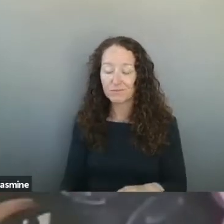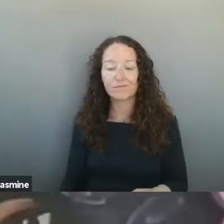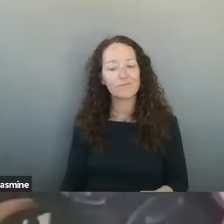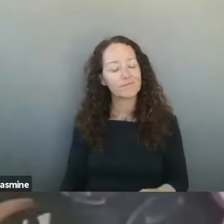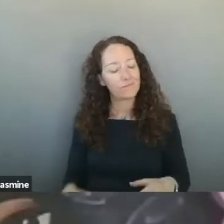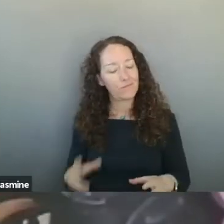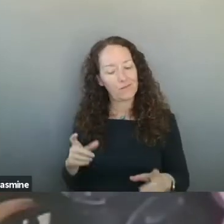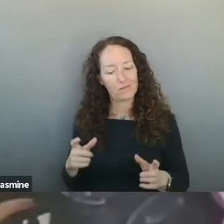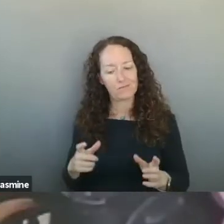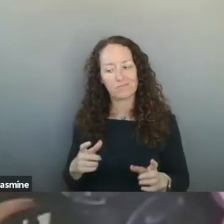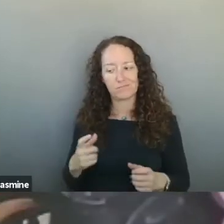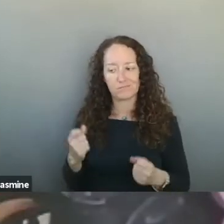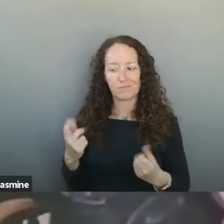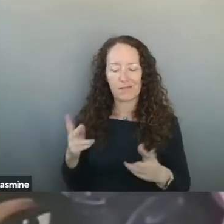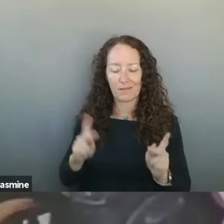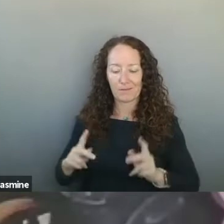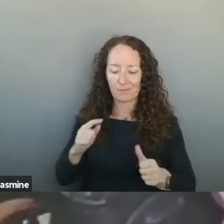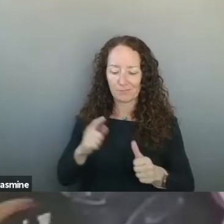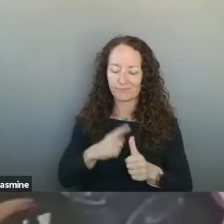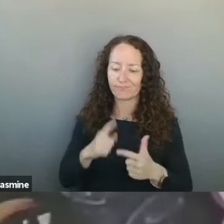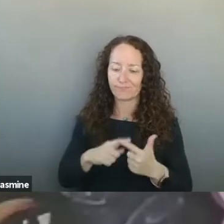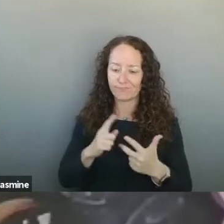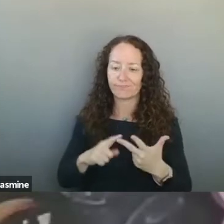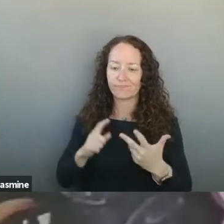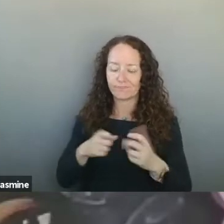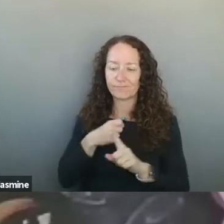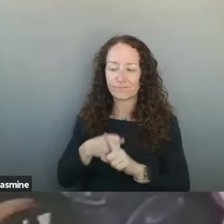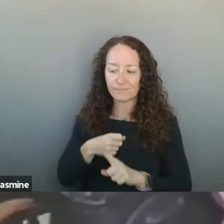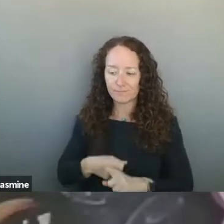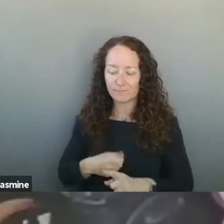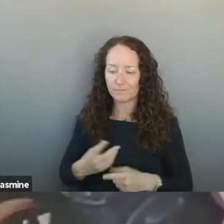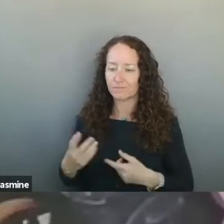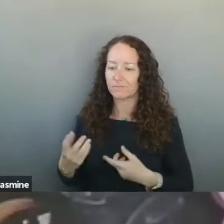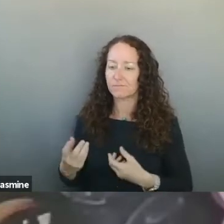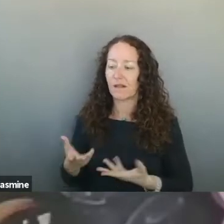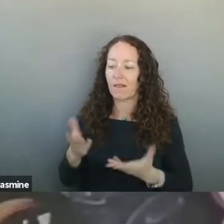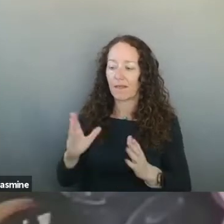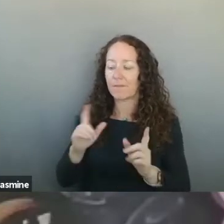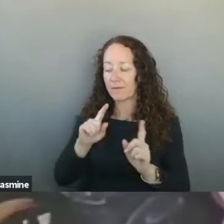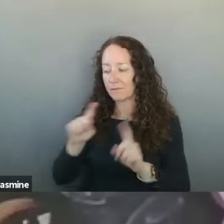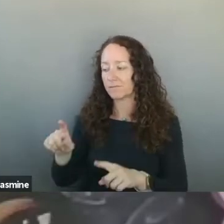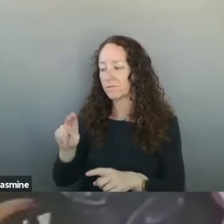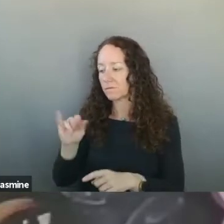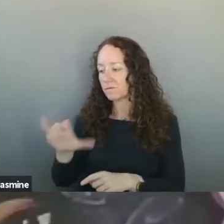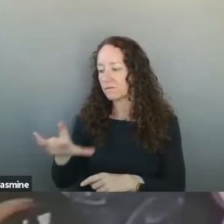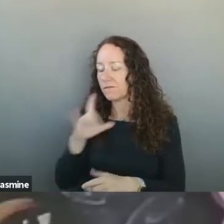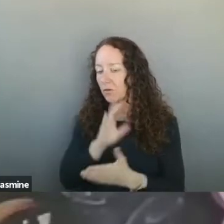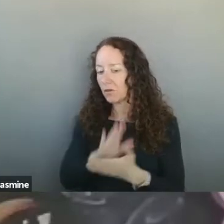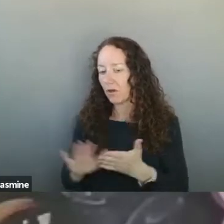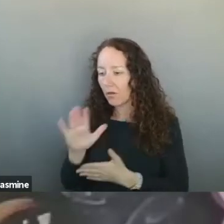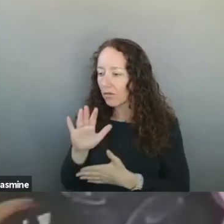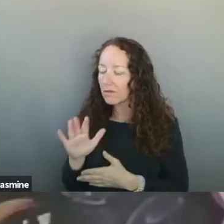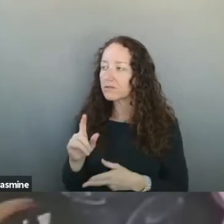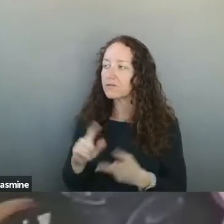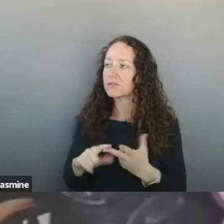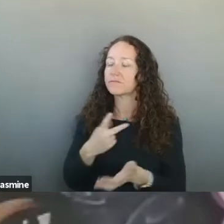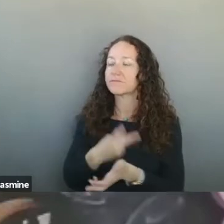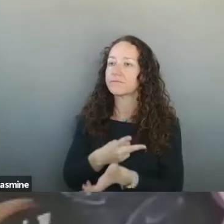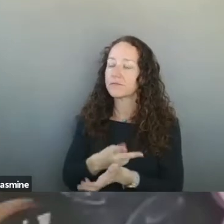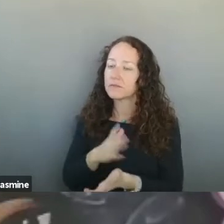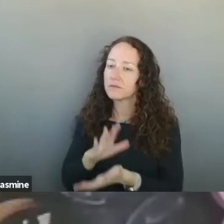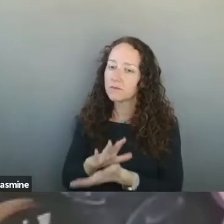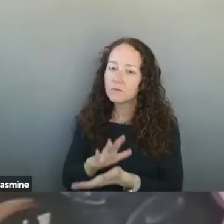village that enabled me to attend college in New York City and then graduate school and